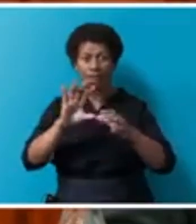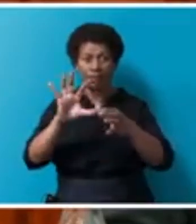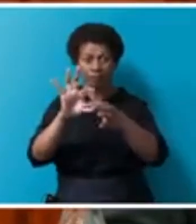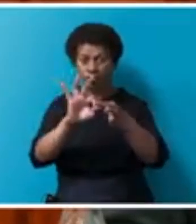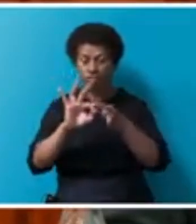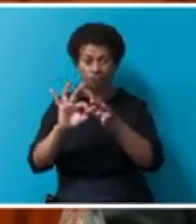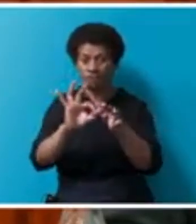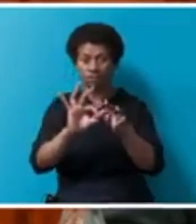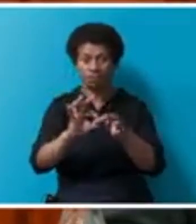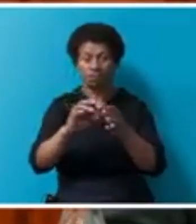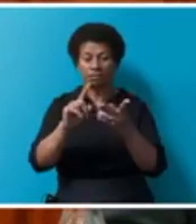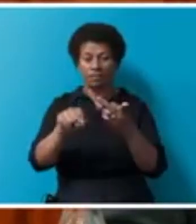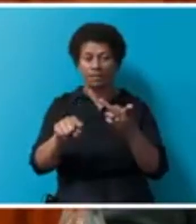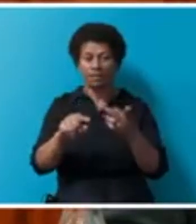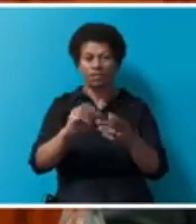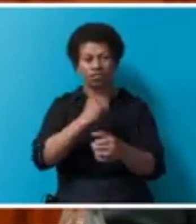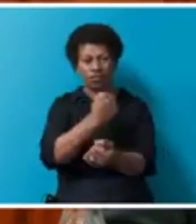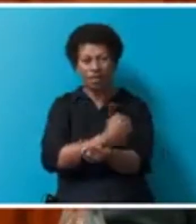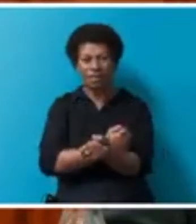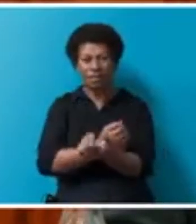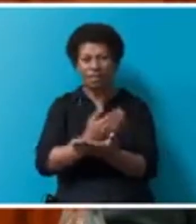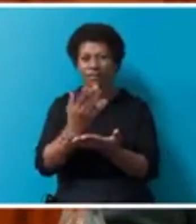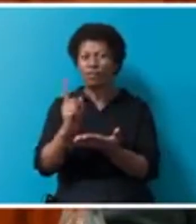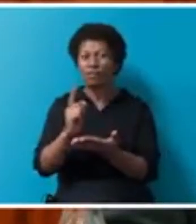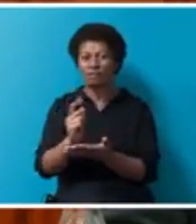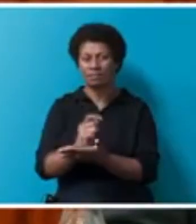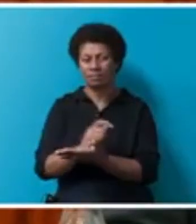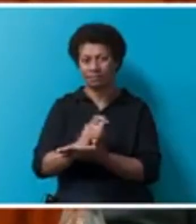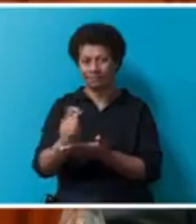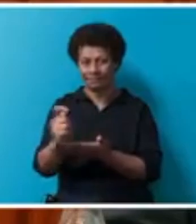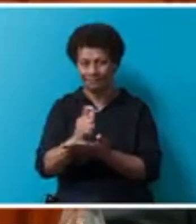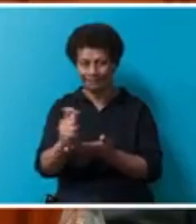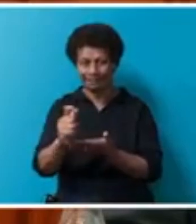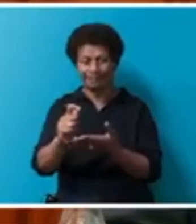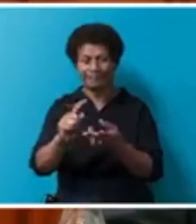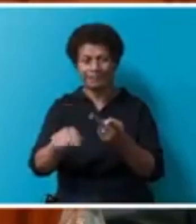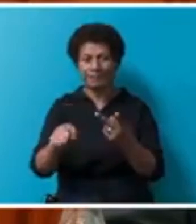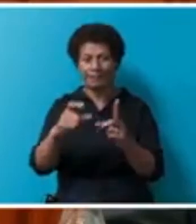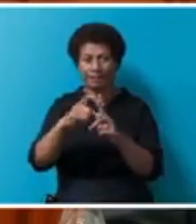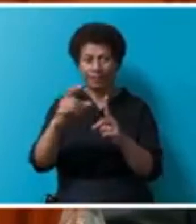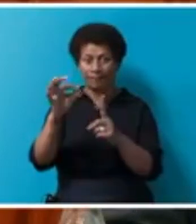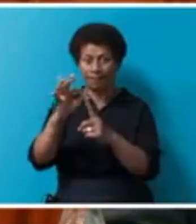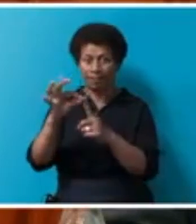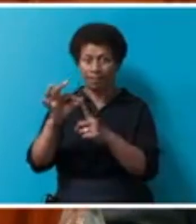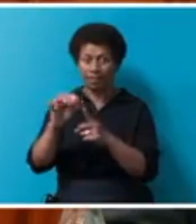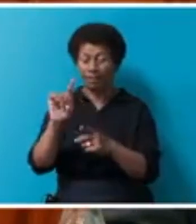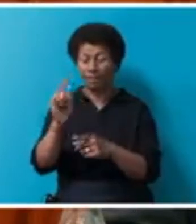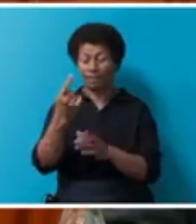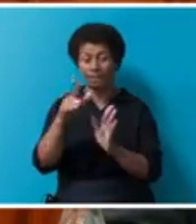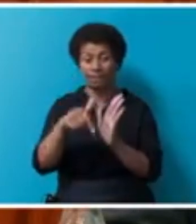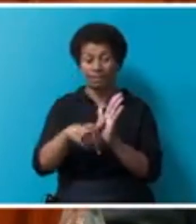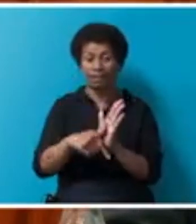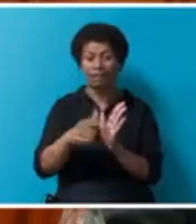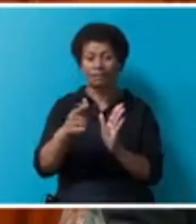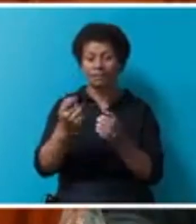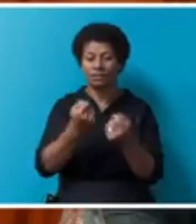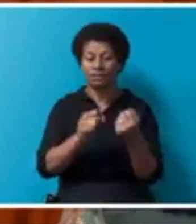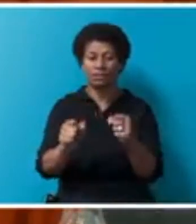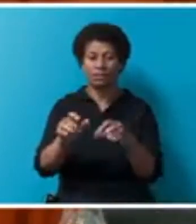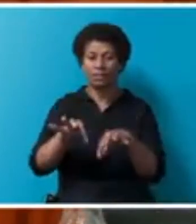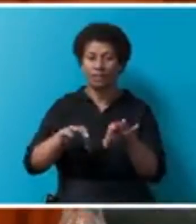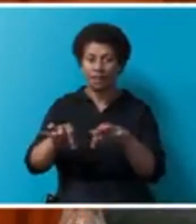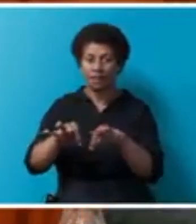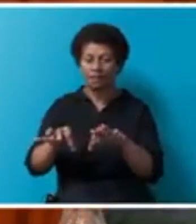and strengthening anti-corruption efforts and crime-fighting capacity. The ODPP will, for the first time, develop a strategic plan to set out